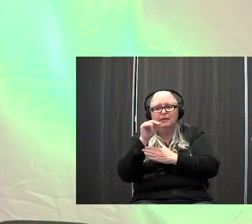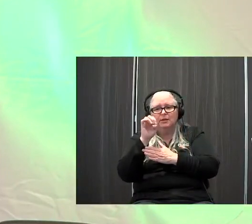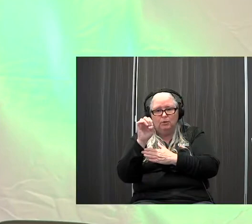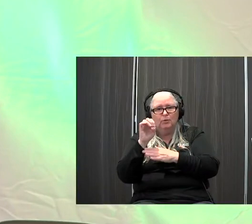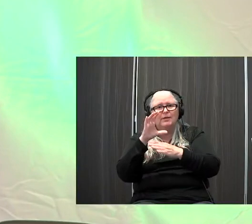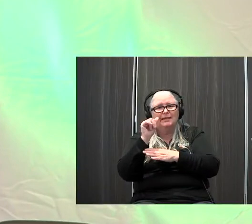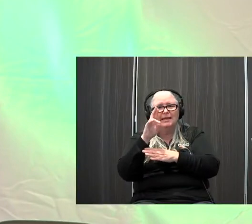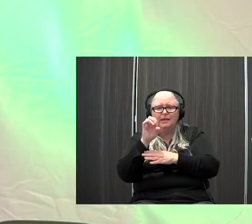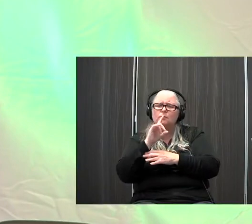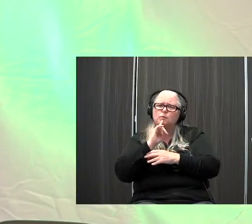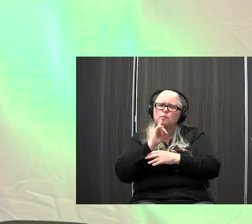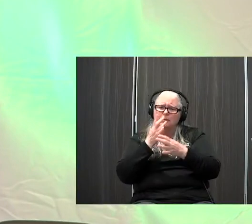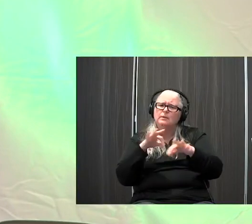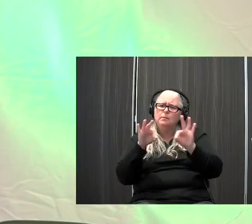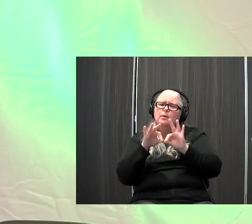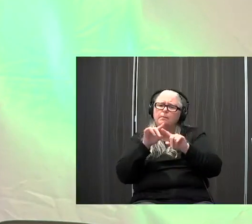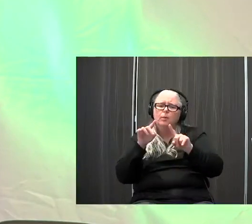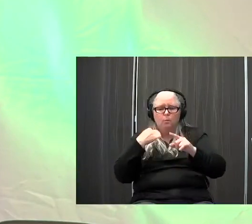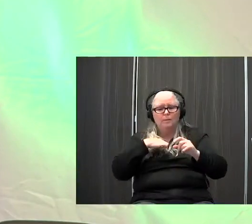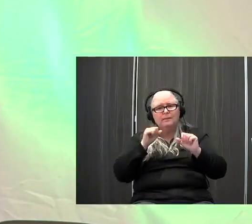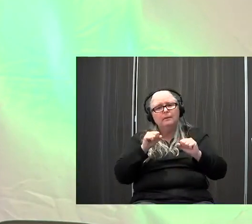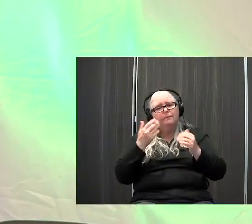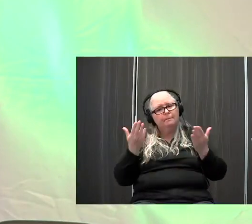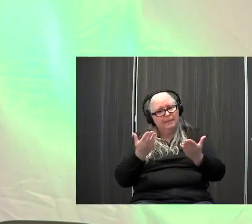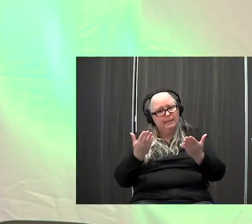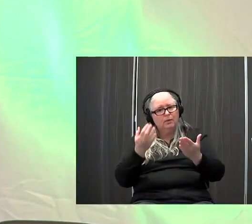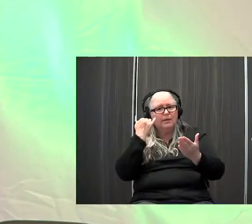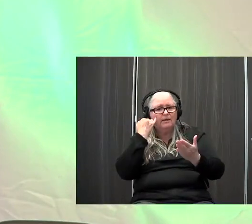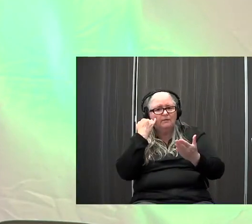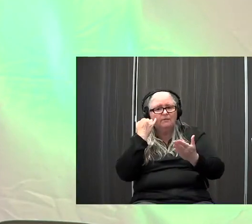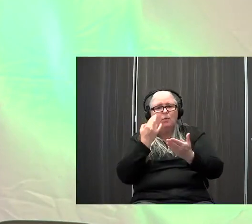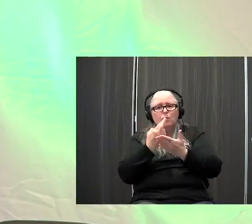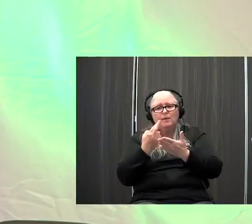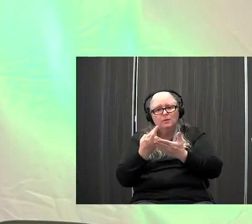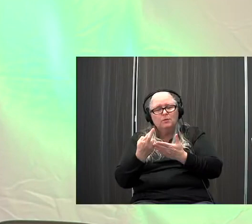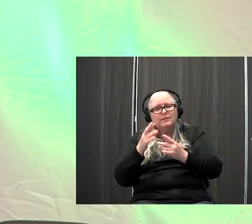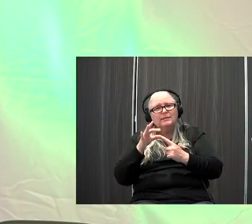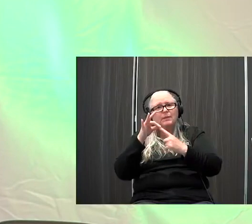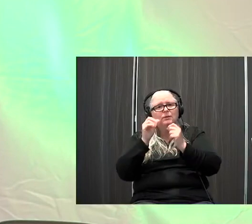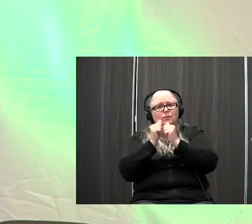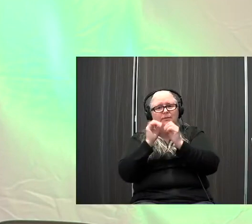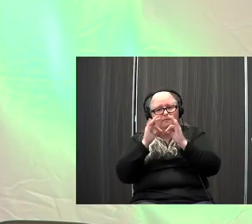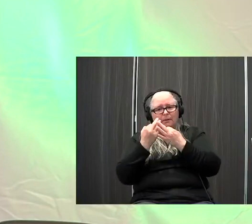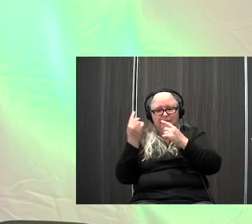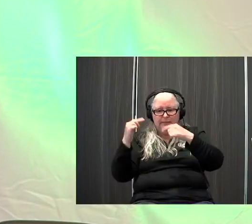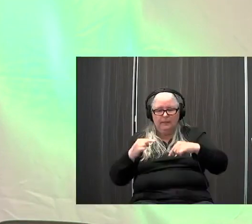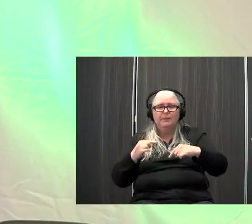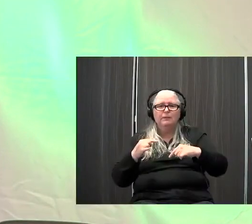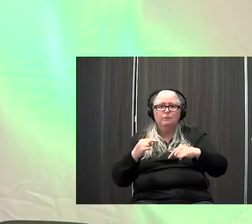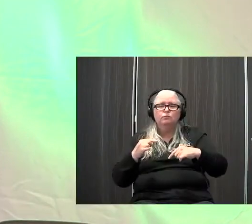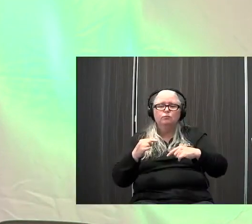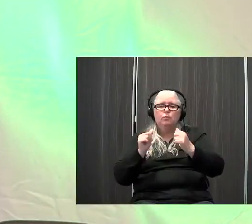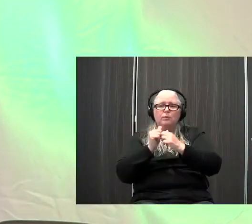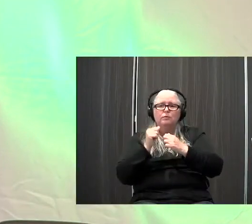important. But we can be here as a resource, particularly if families are coming to the charge center. And